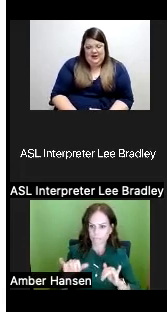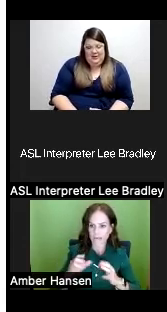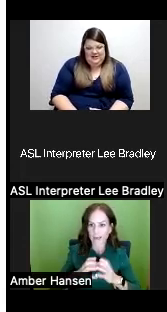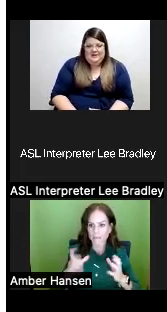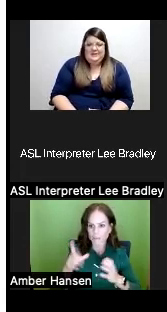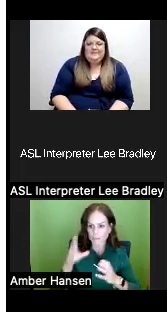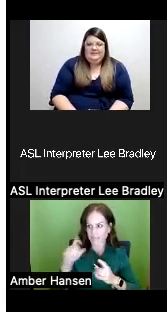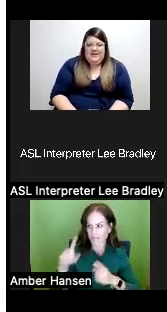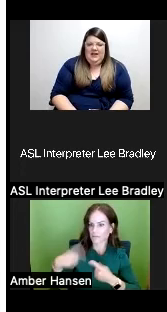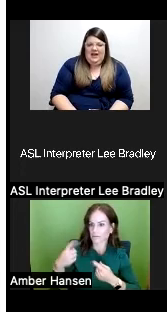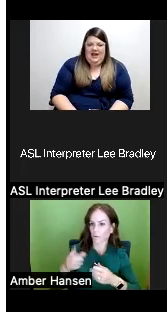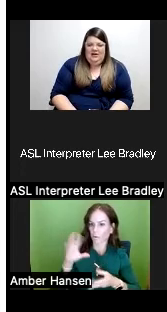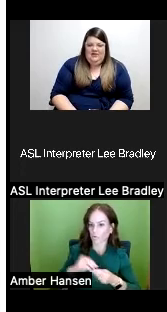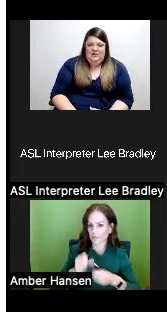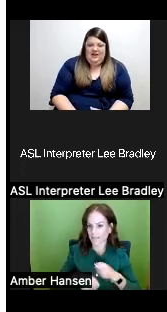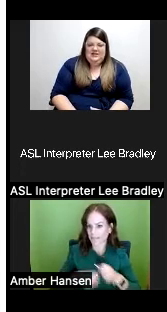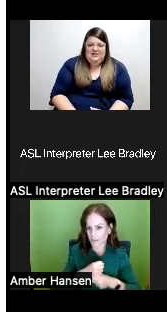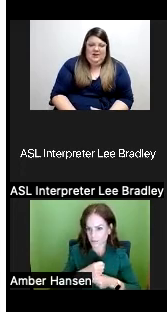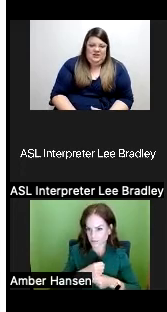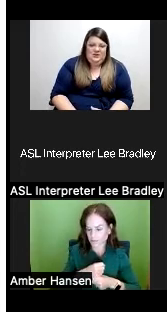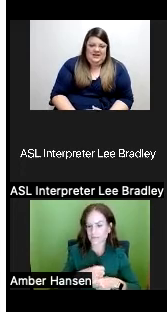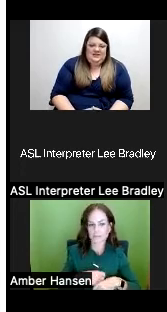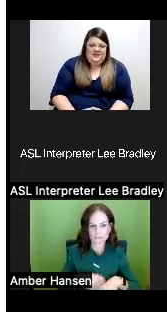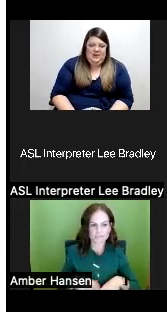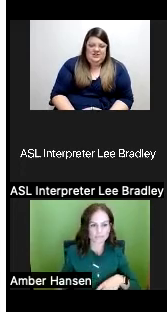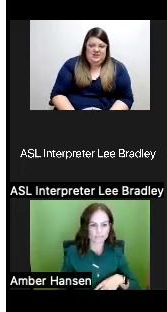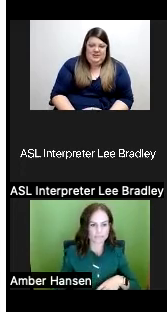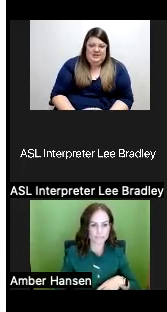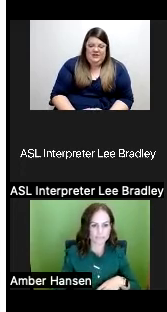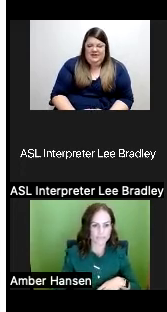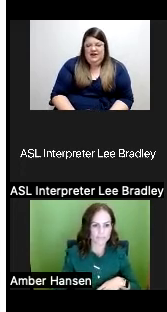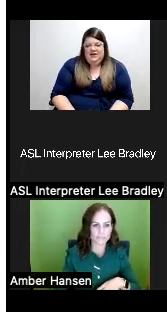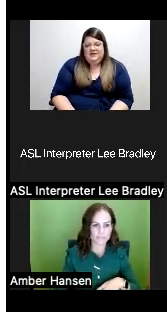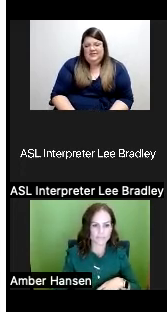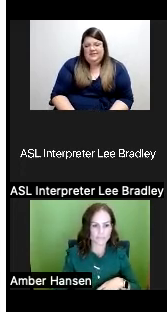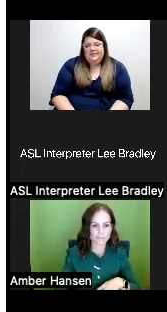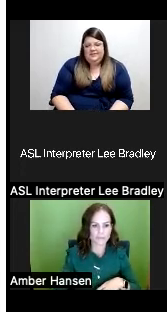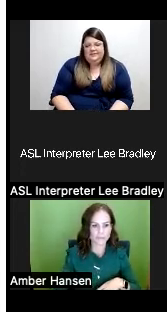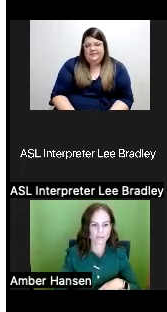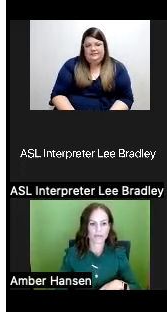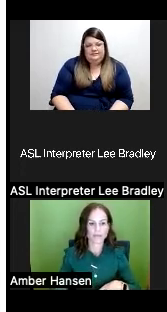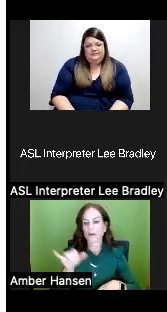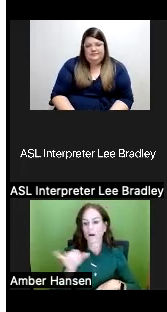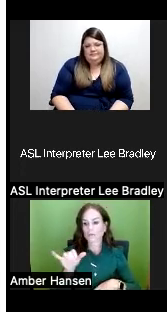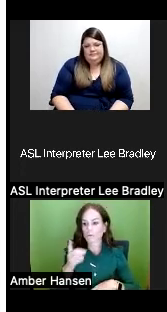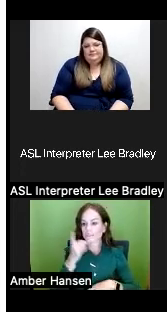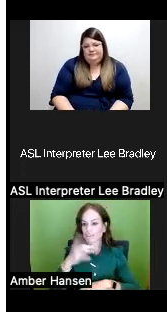realized what that was. And her father realized, or her parents realized, how much she'd been missing over the years.